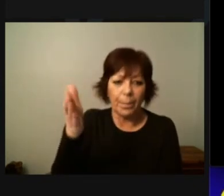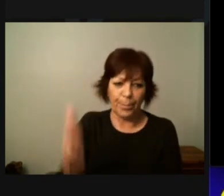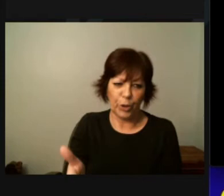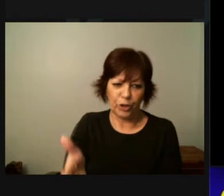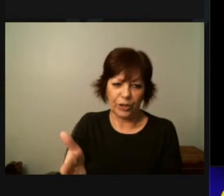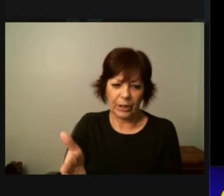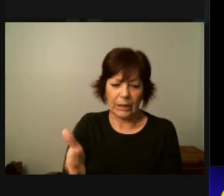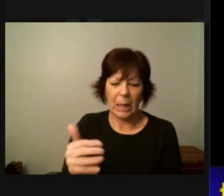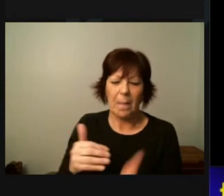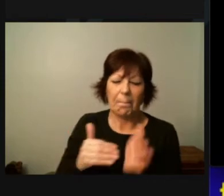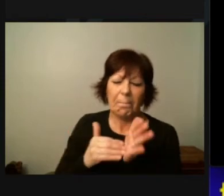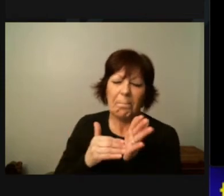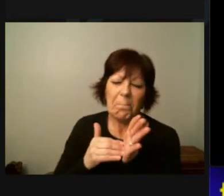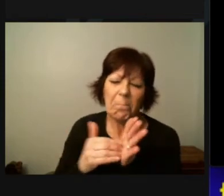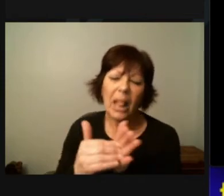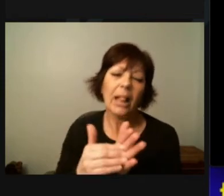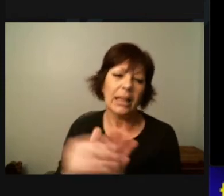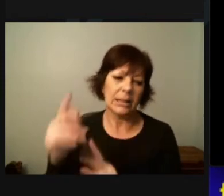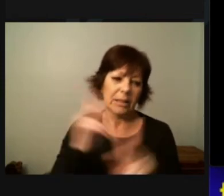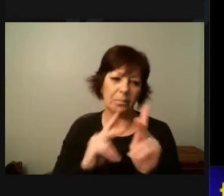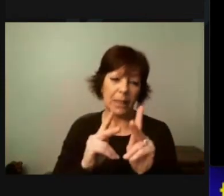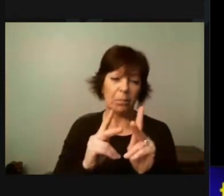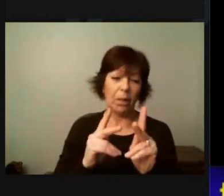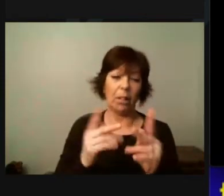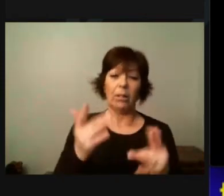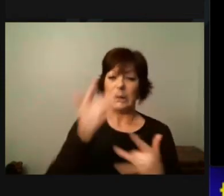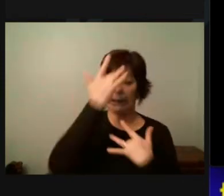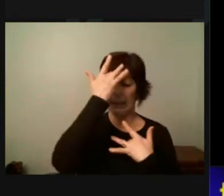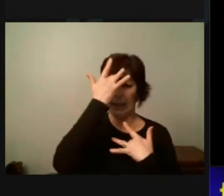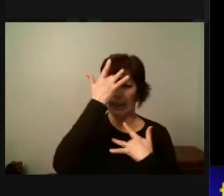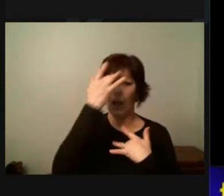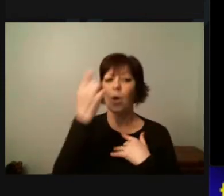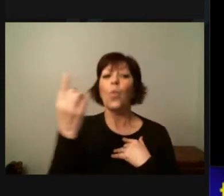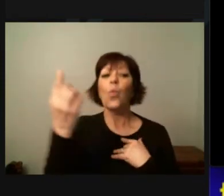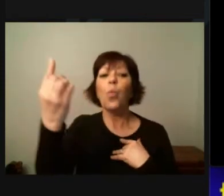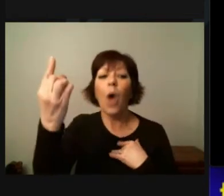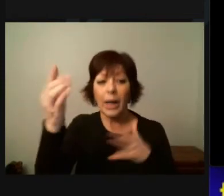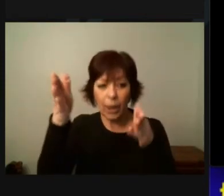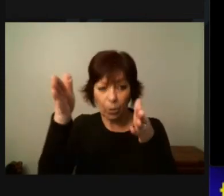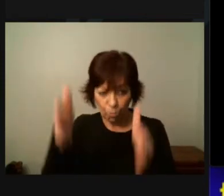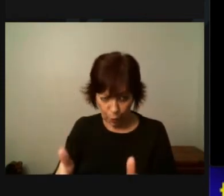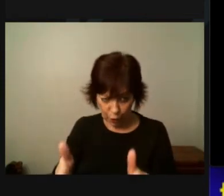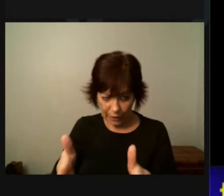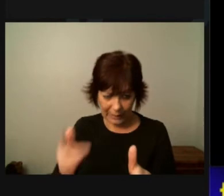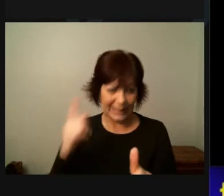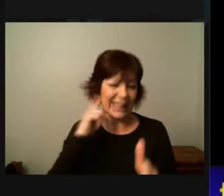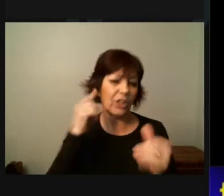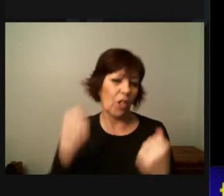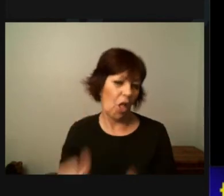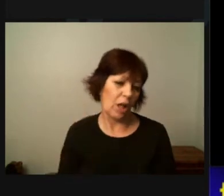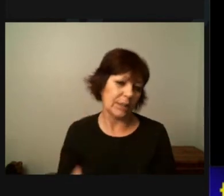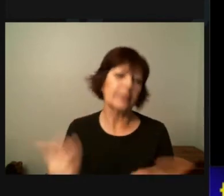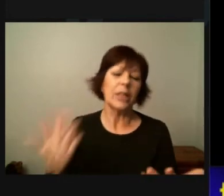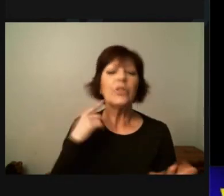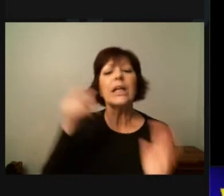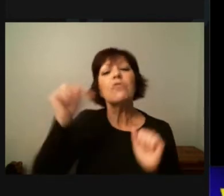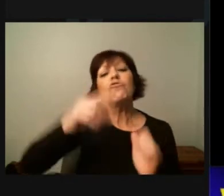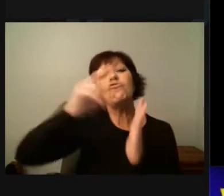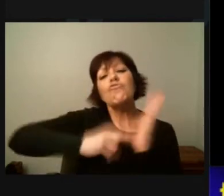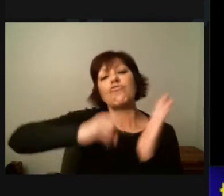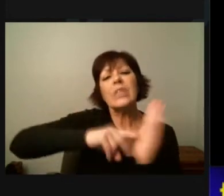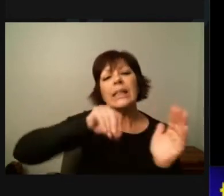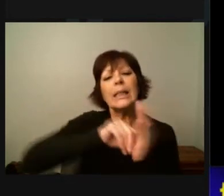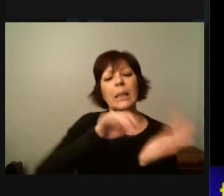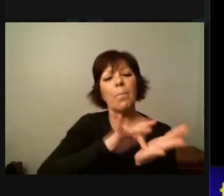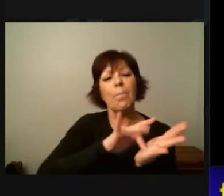of millions of people who have gotten the vaccine. So you can go to the medical journals, you can read about